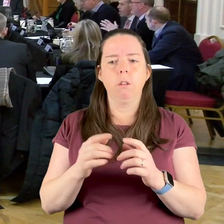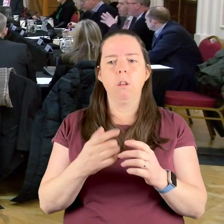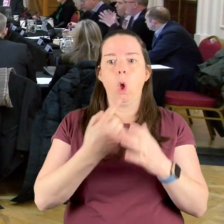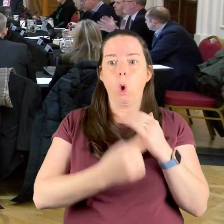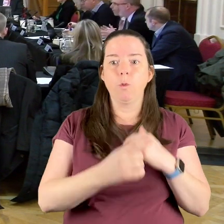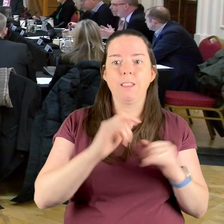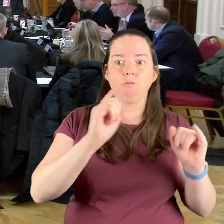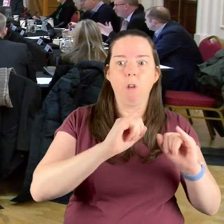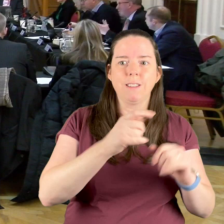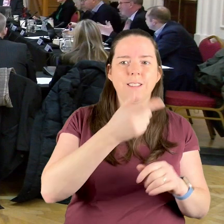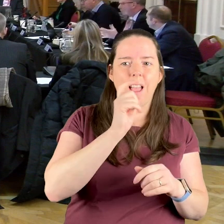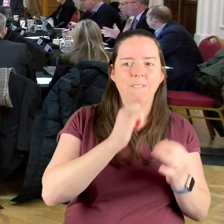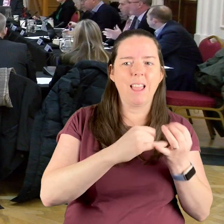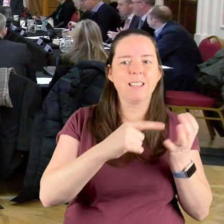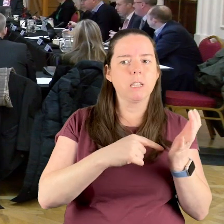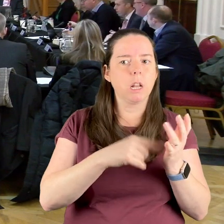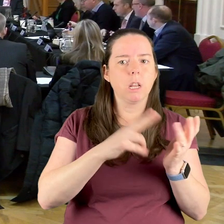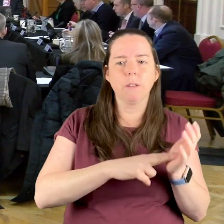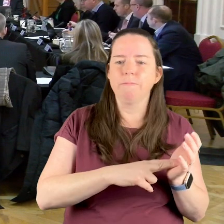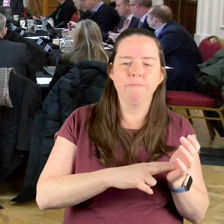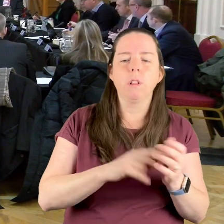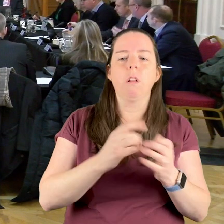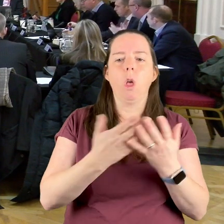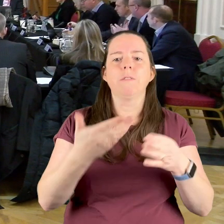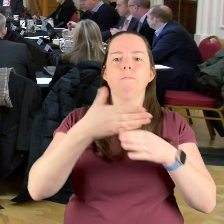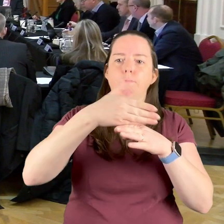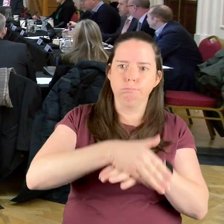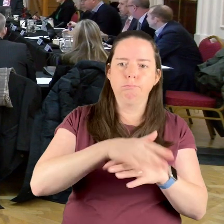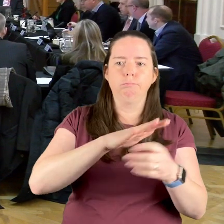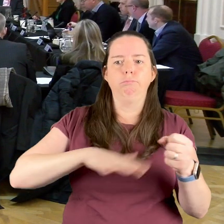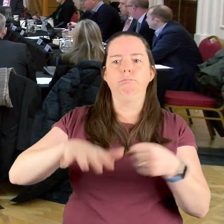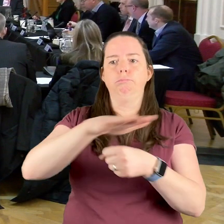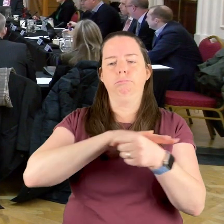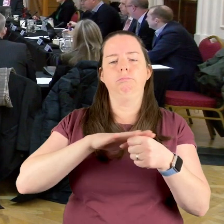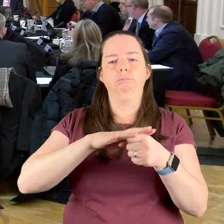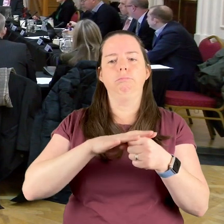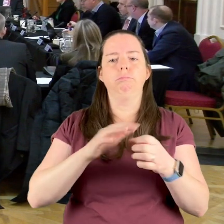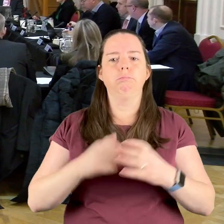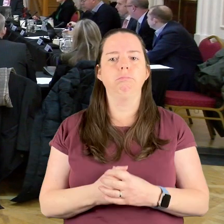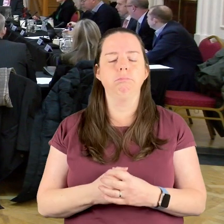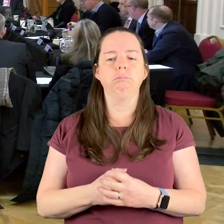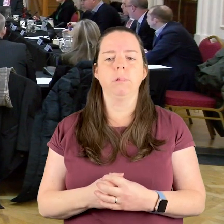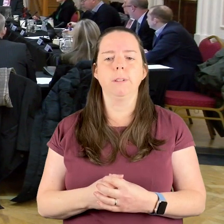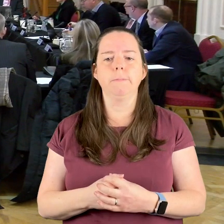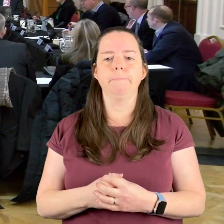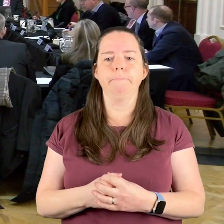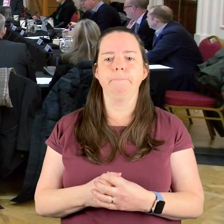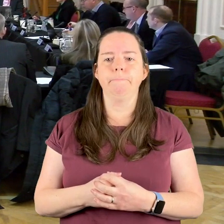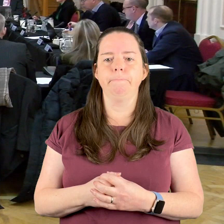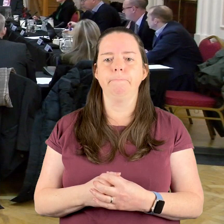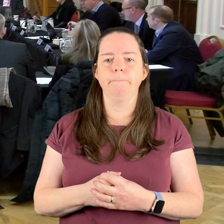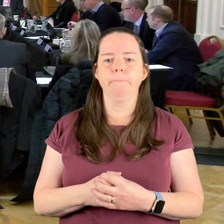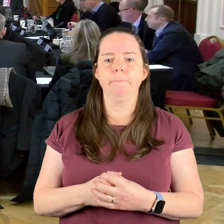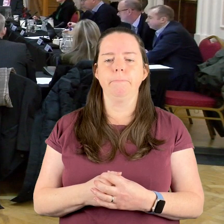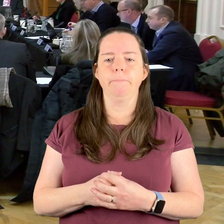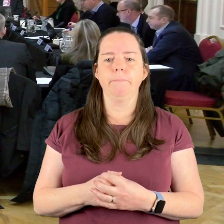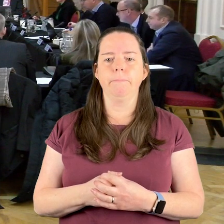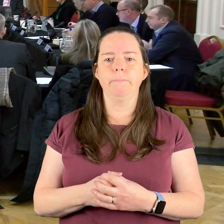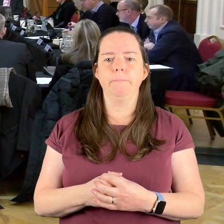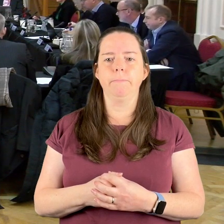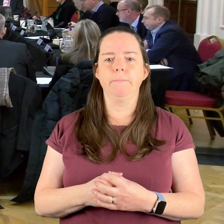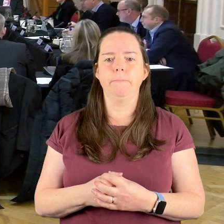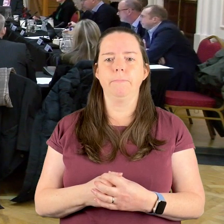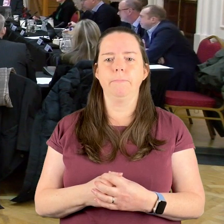is there's a lot more than just the crisis cafe in Sutton. There's a lot of work going on in this domain at their place.